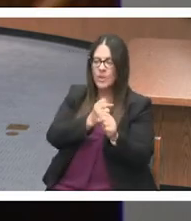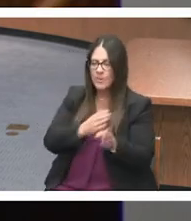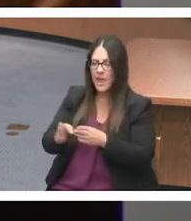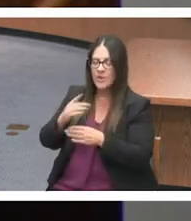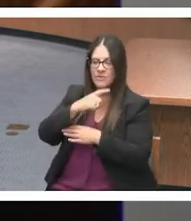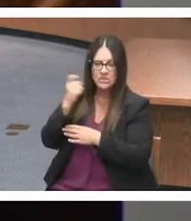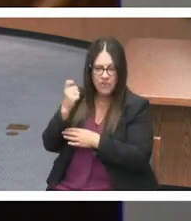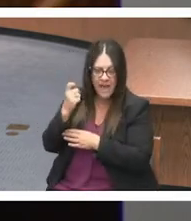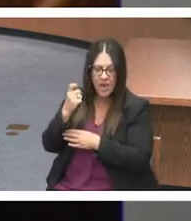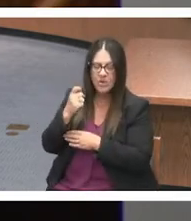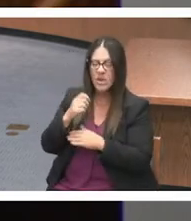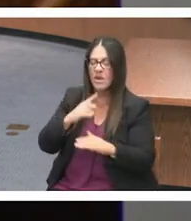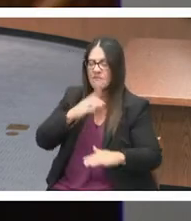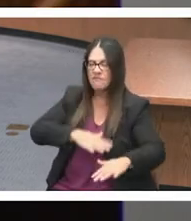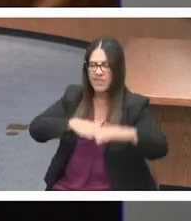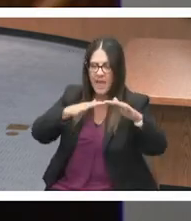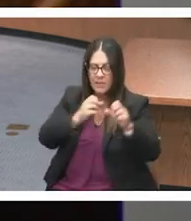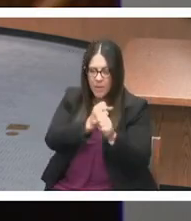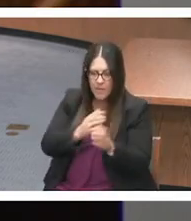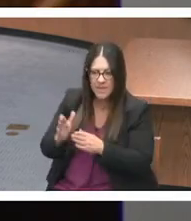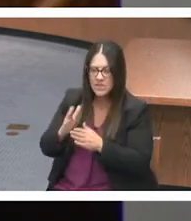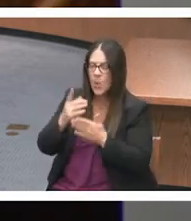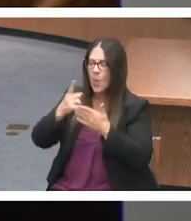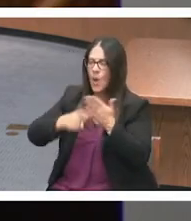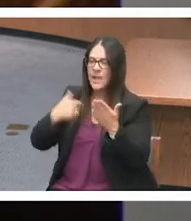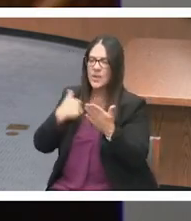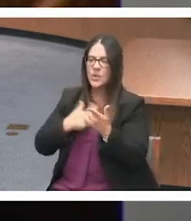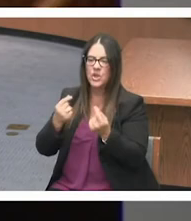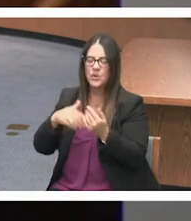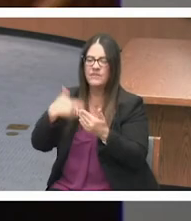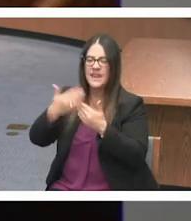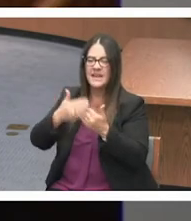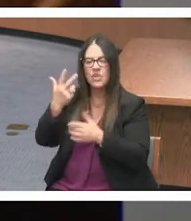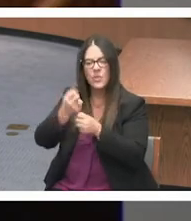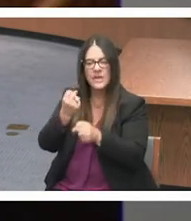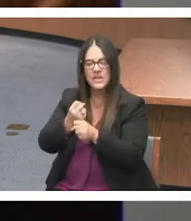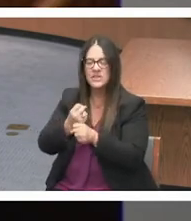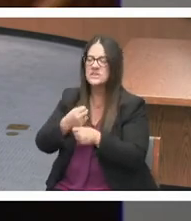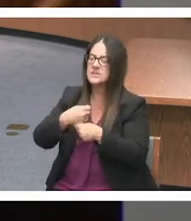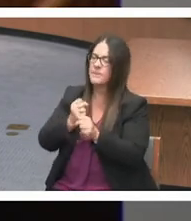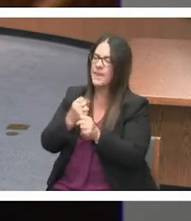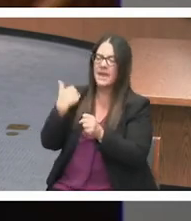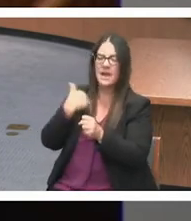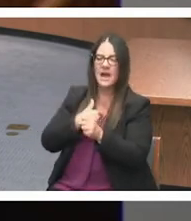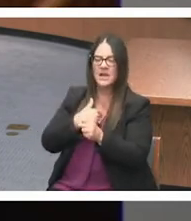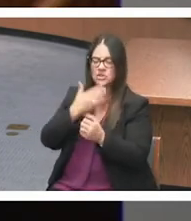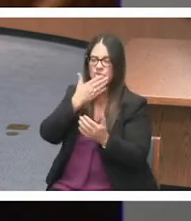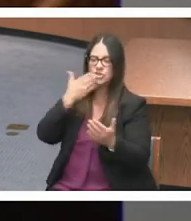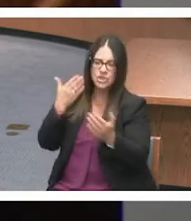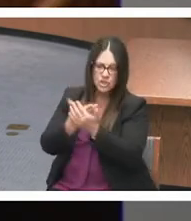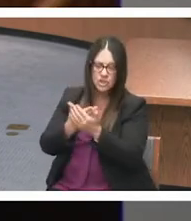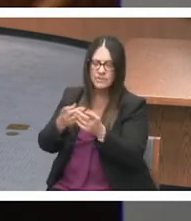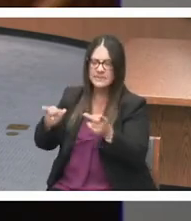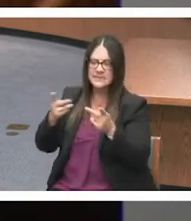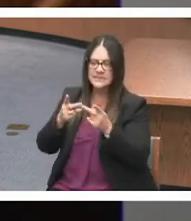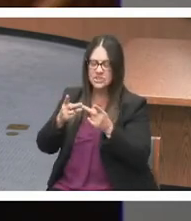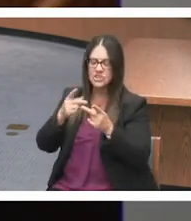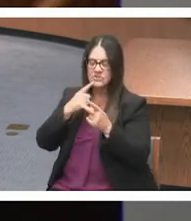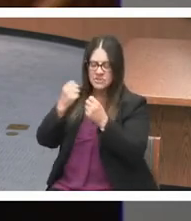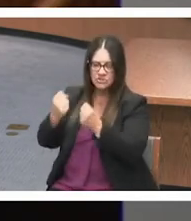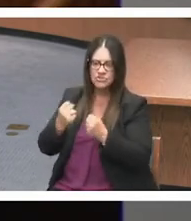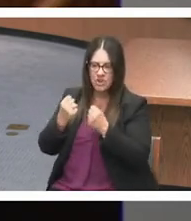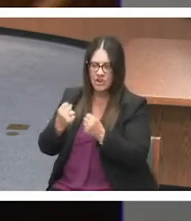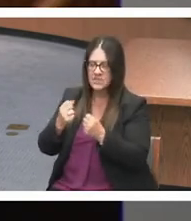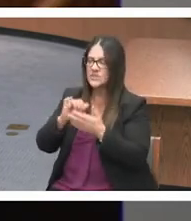our flood preparation. What can we do in the next 3 years to put us in a good position in coming decades? But you all have to work together.